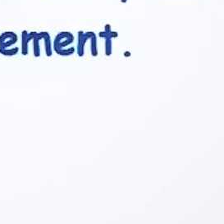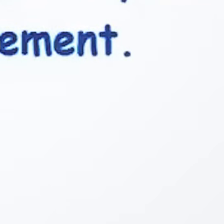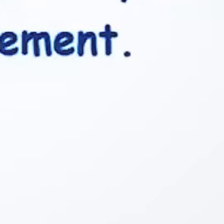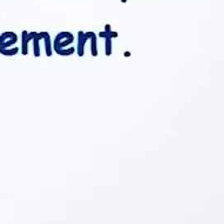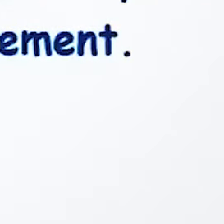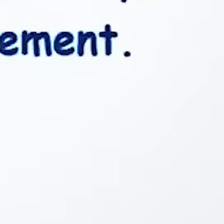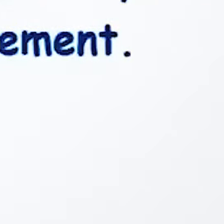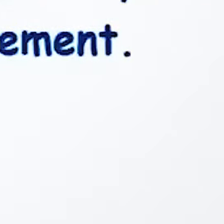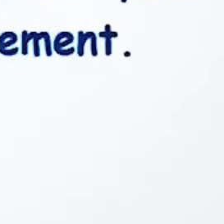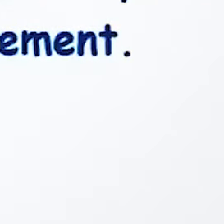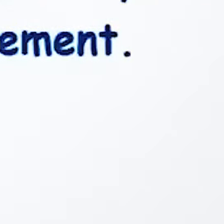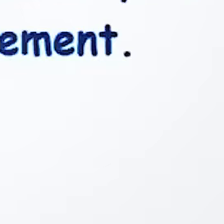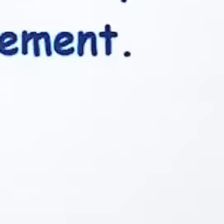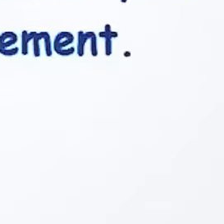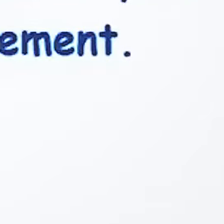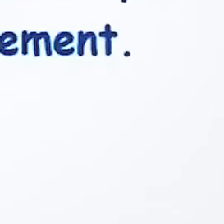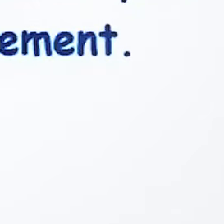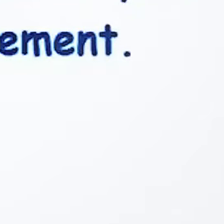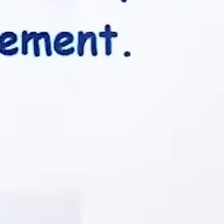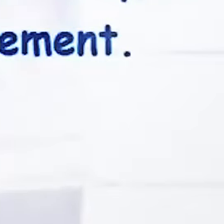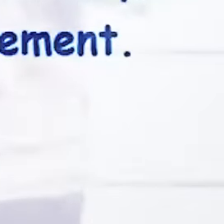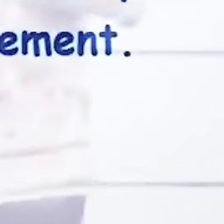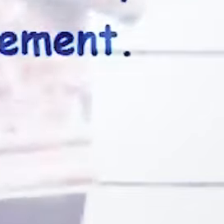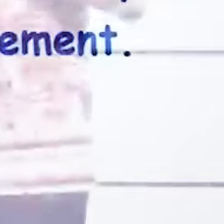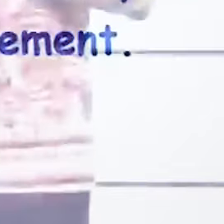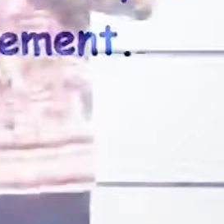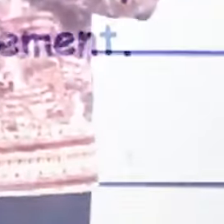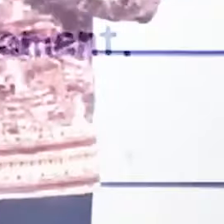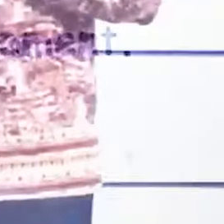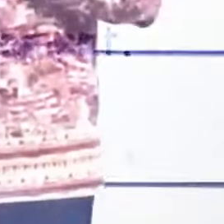but you have to do it for the glory of God,